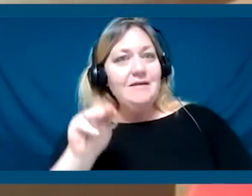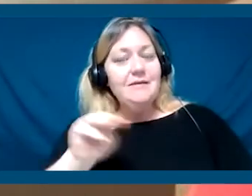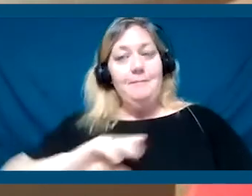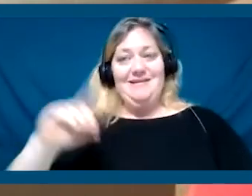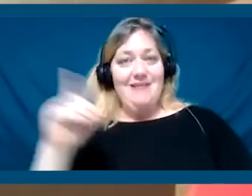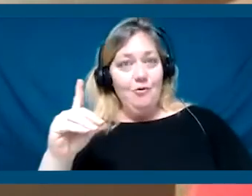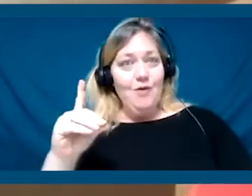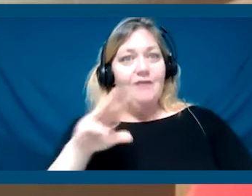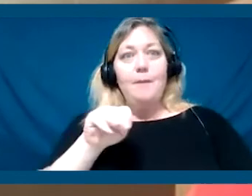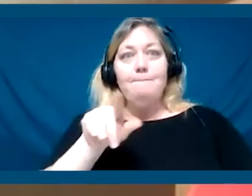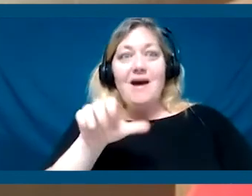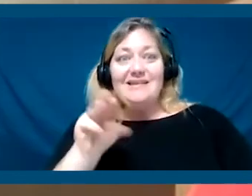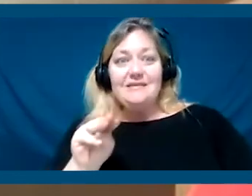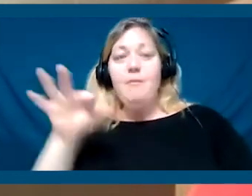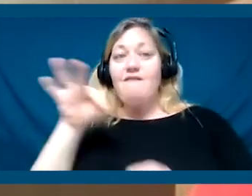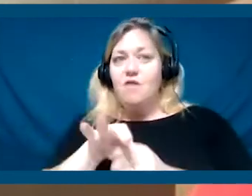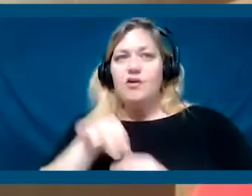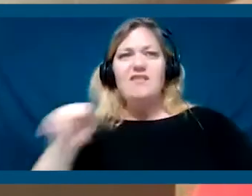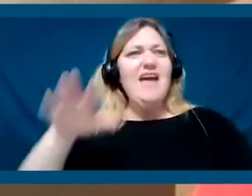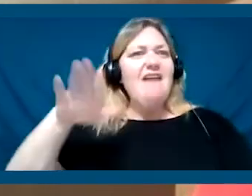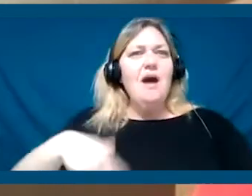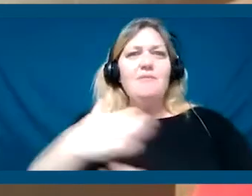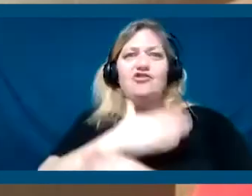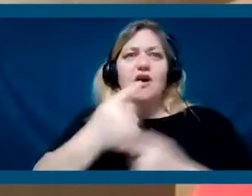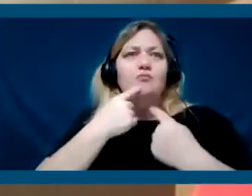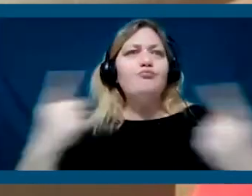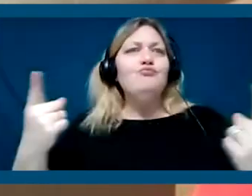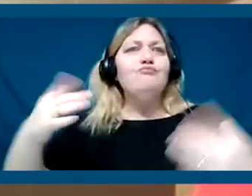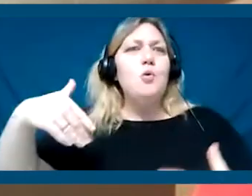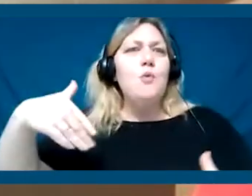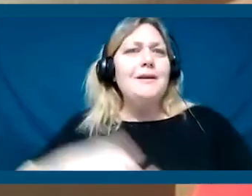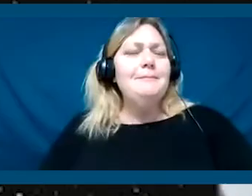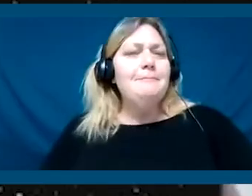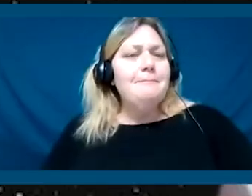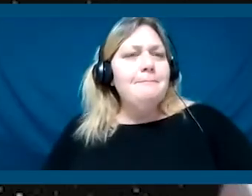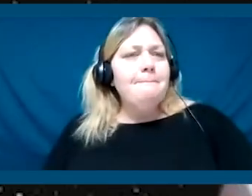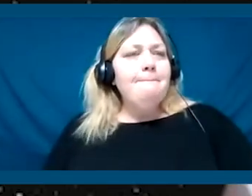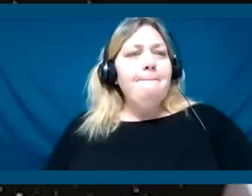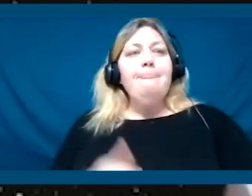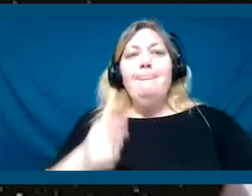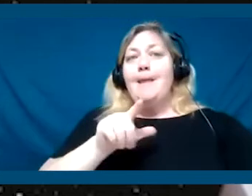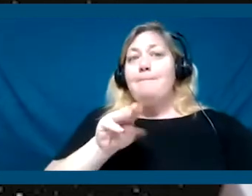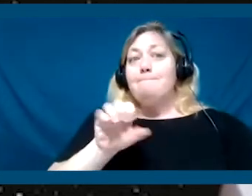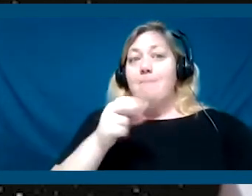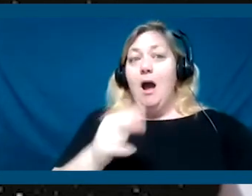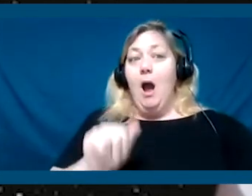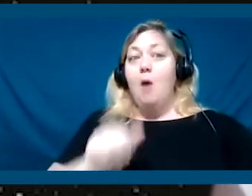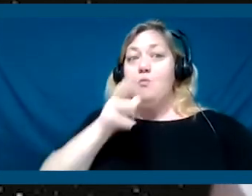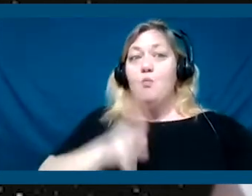or Muslim voters that hasn't been shared already? One thing I do want to say is